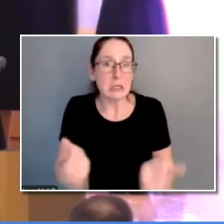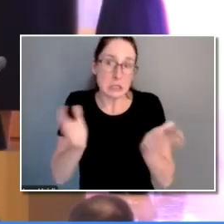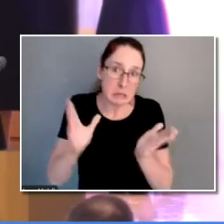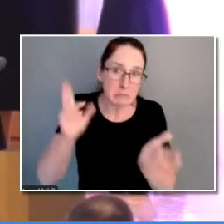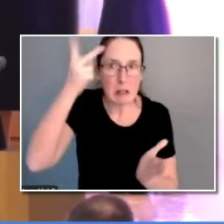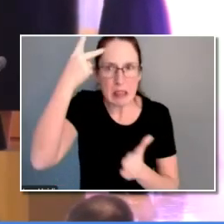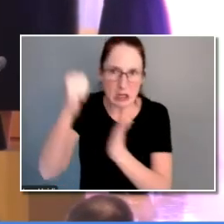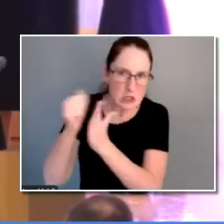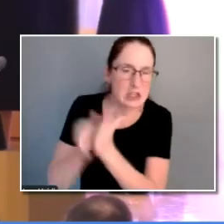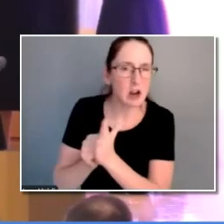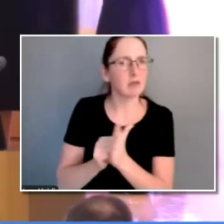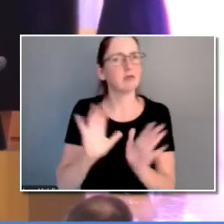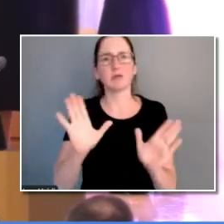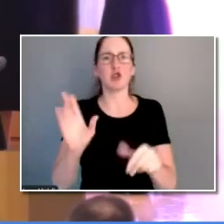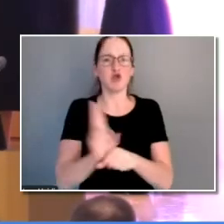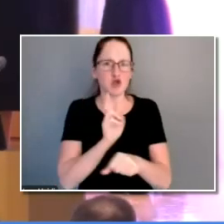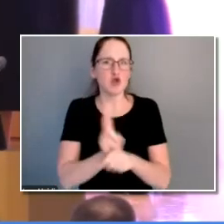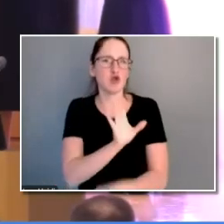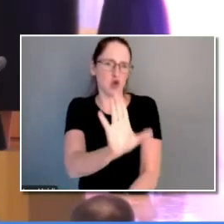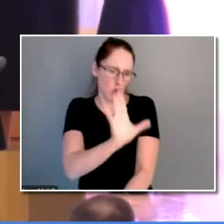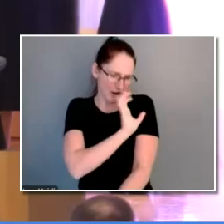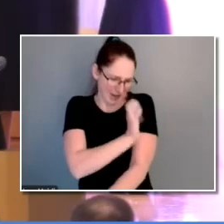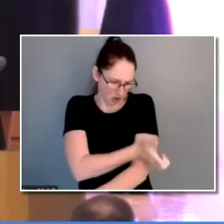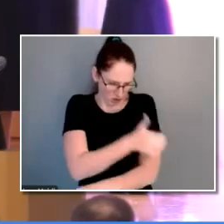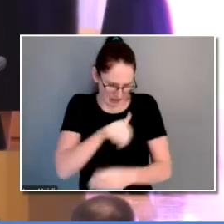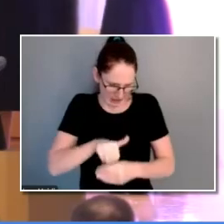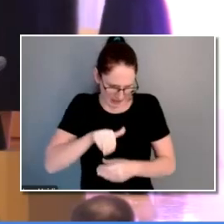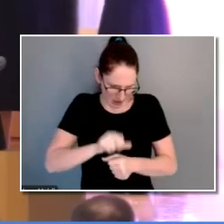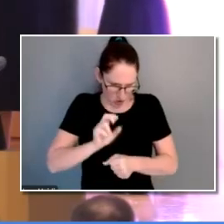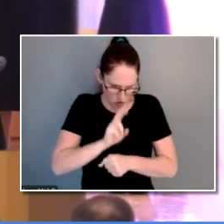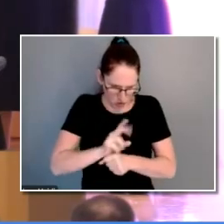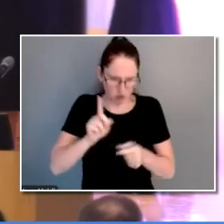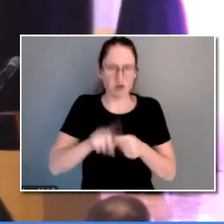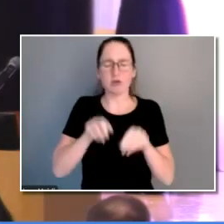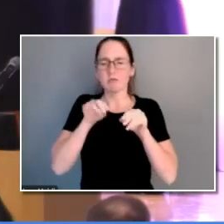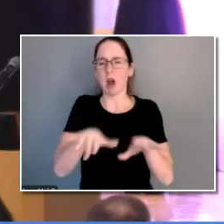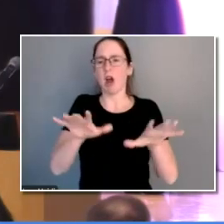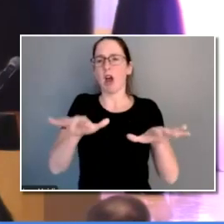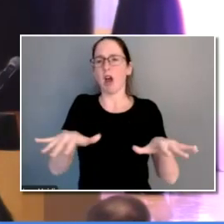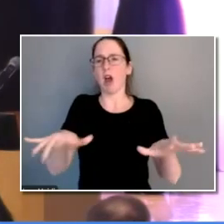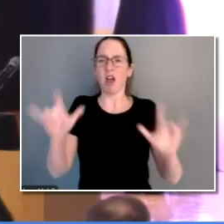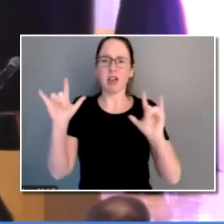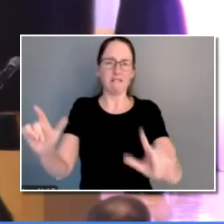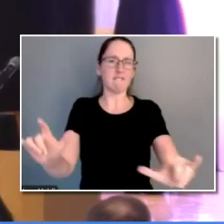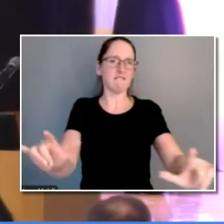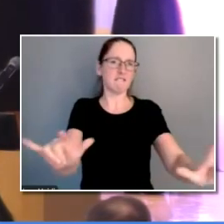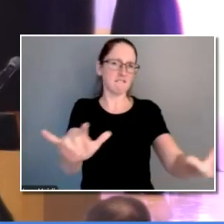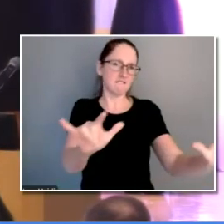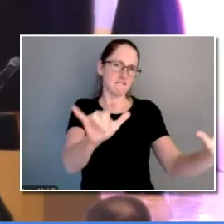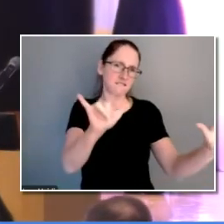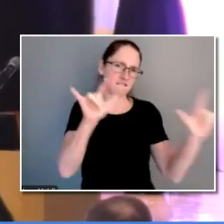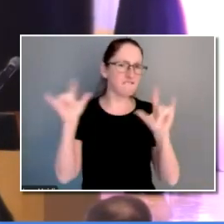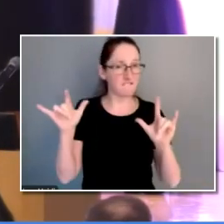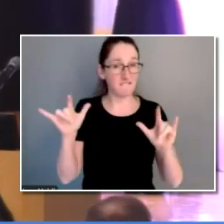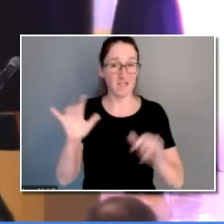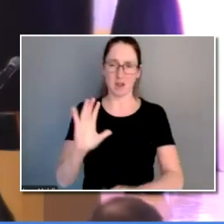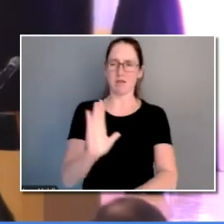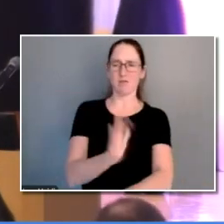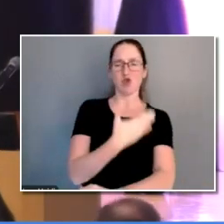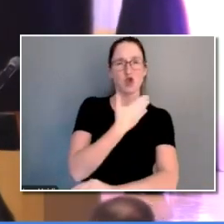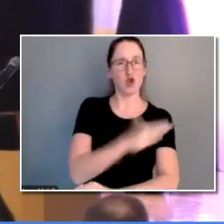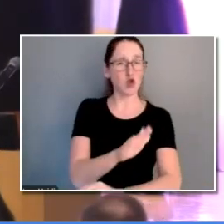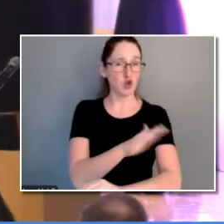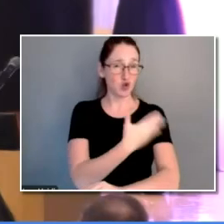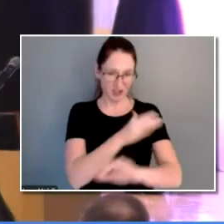Just use the energy that you have inside of you to spread love everywhere. Music is a universal